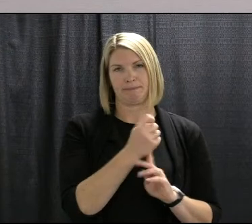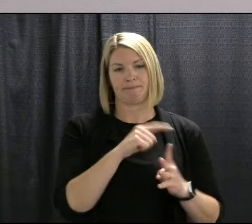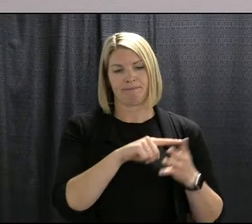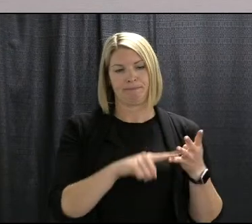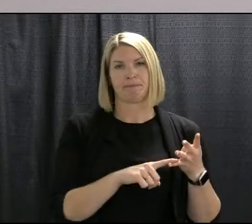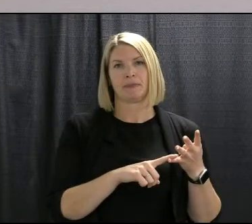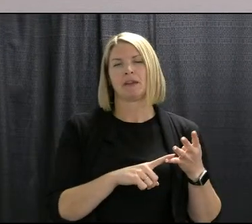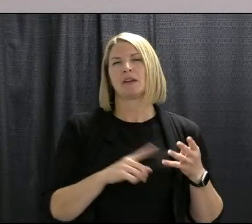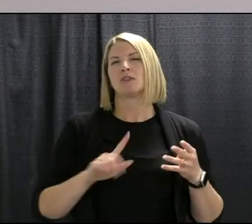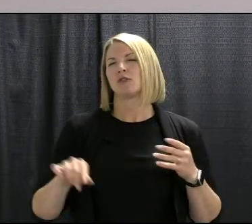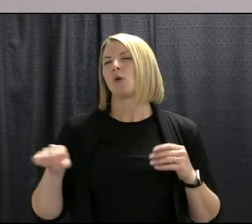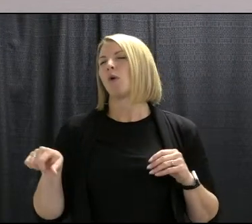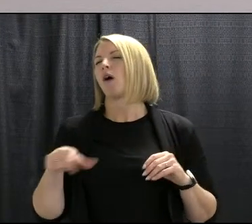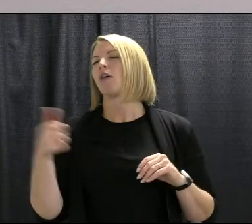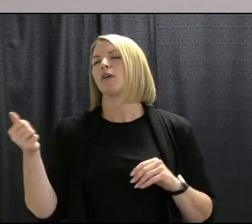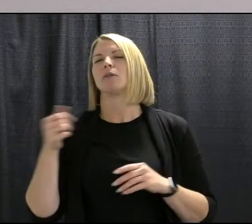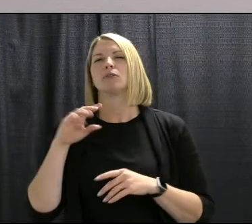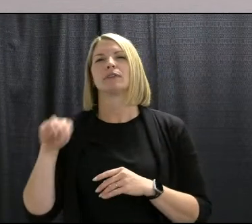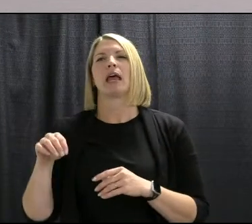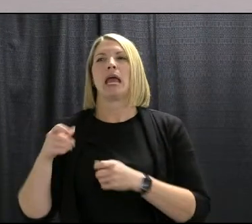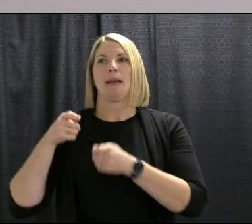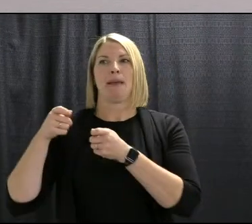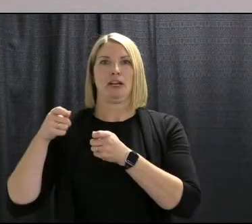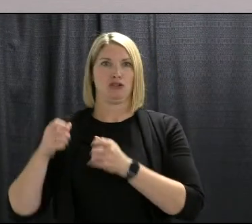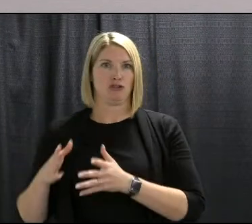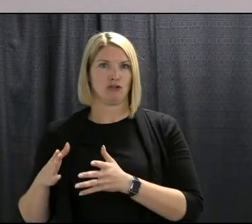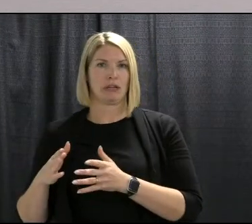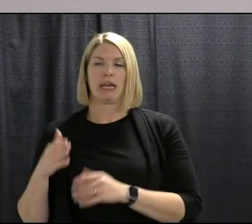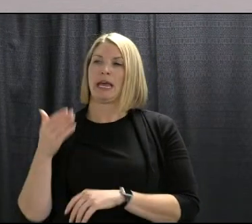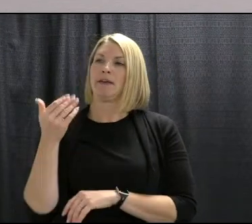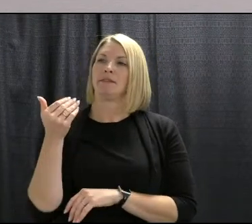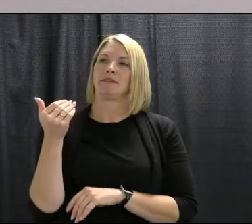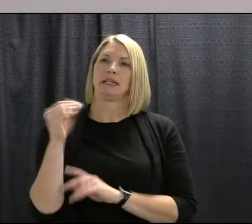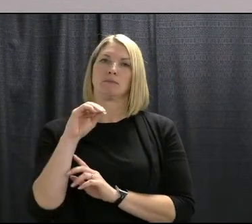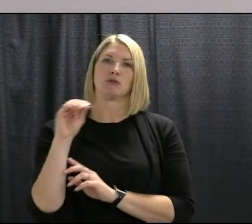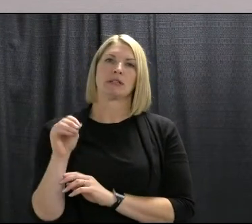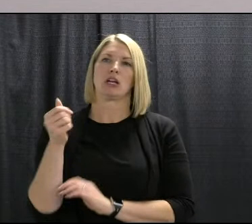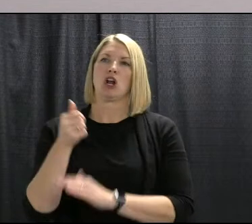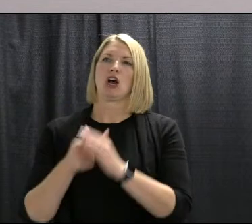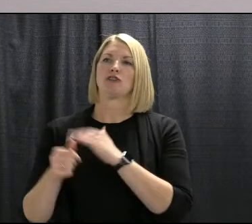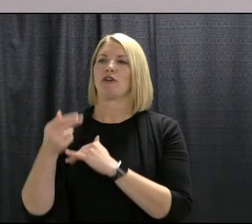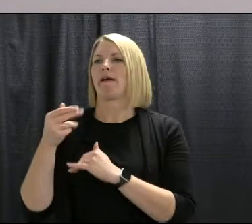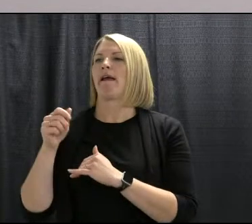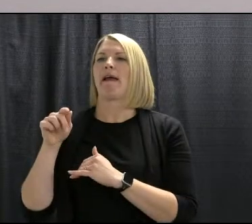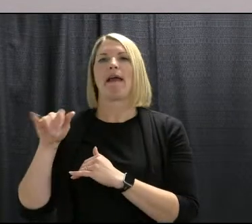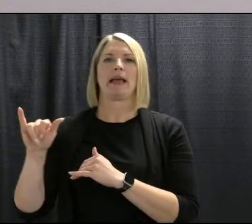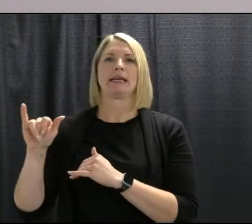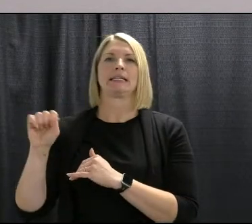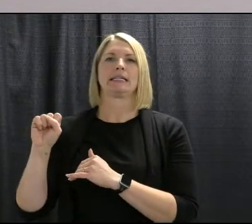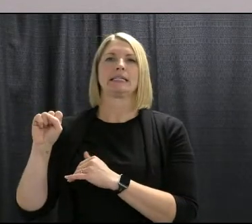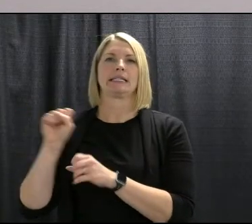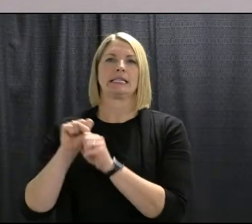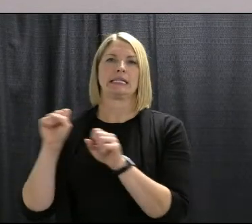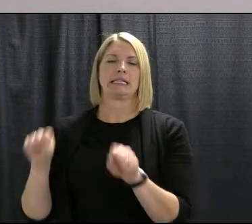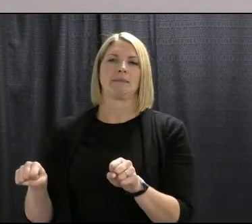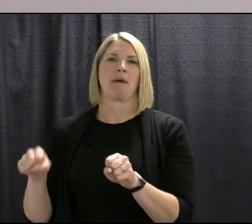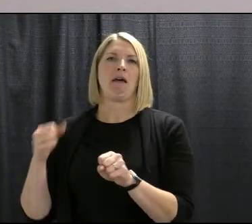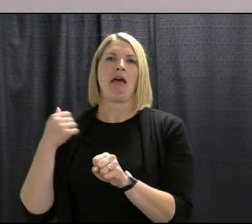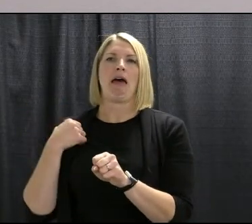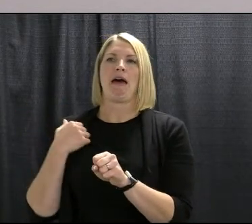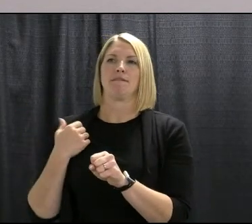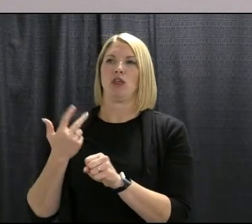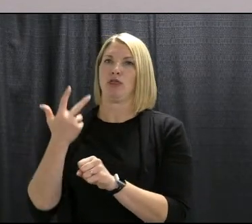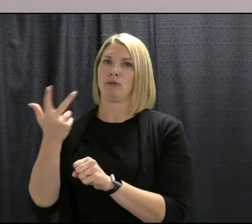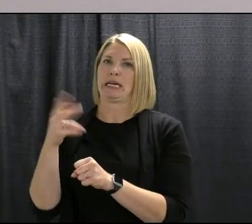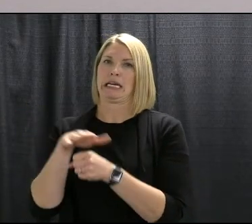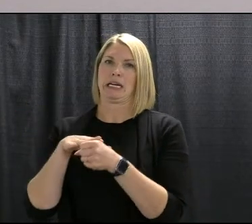in the management area, the other 15% are under a HAY system, and they are compliant in 3 of those areas.